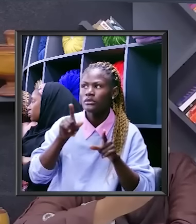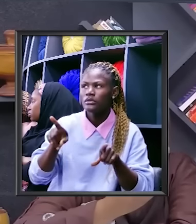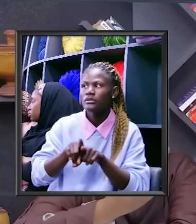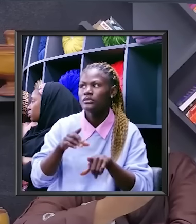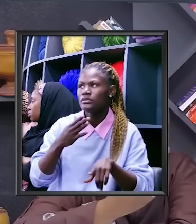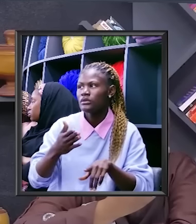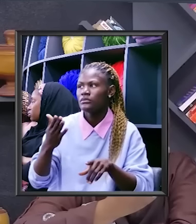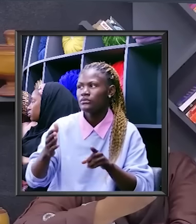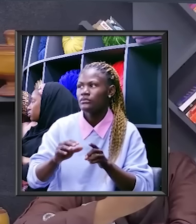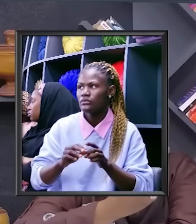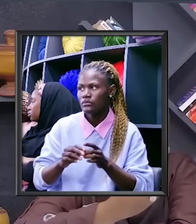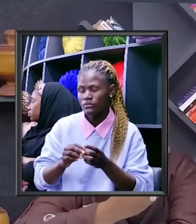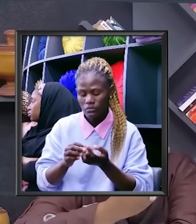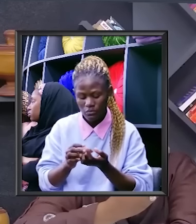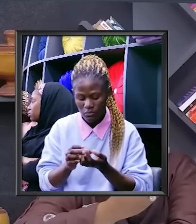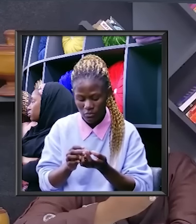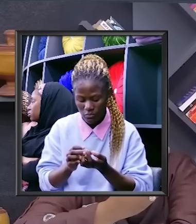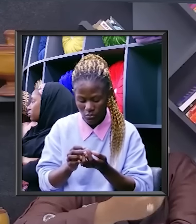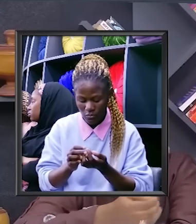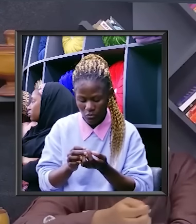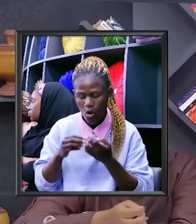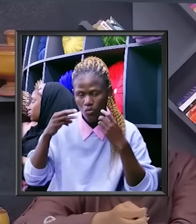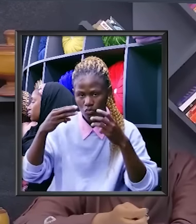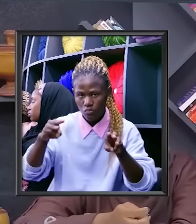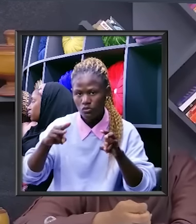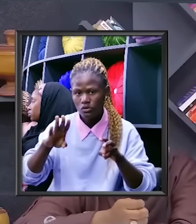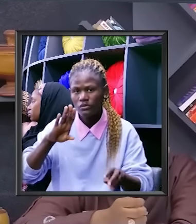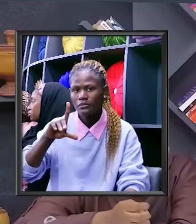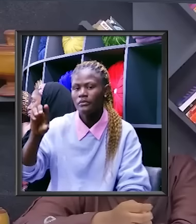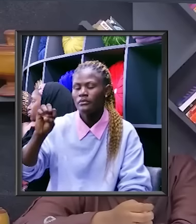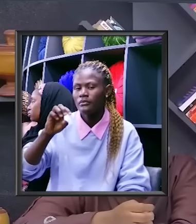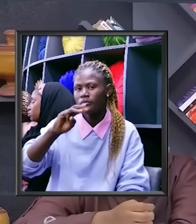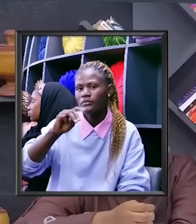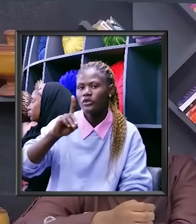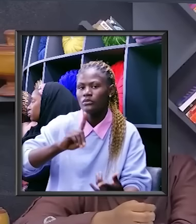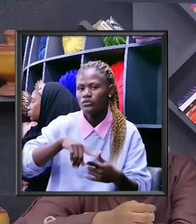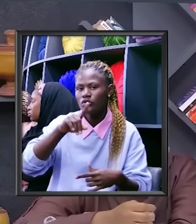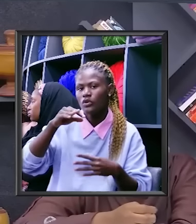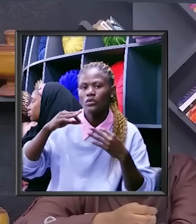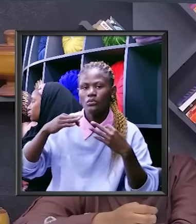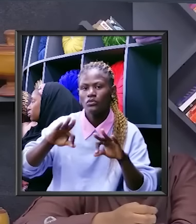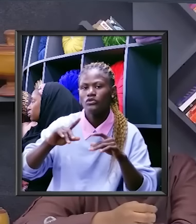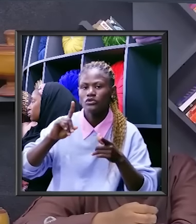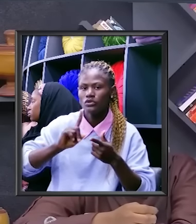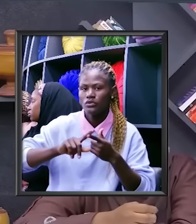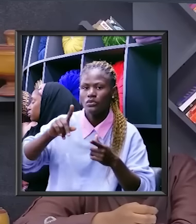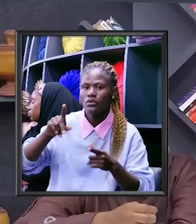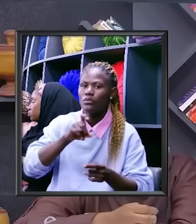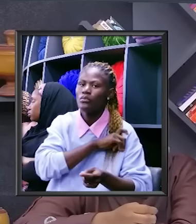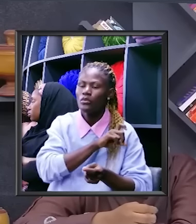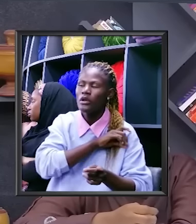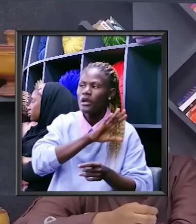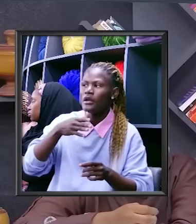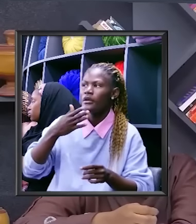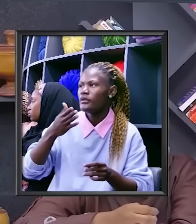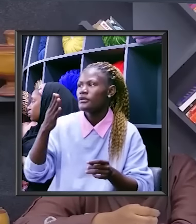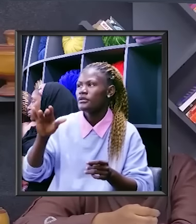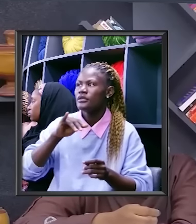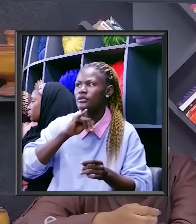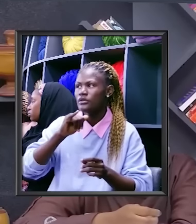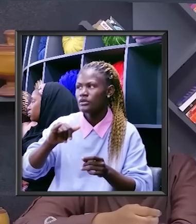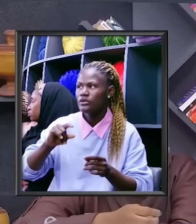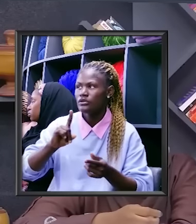from them. They go push the blame to you, push you to police. They not say nothing go come out of there. Everything have to just